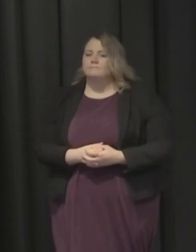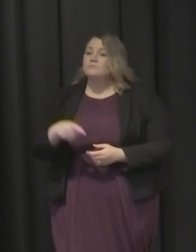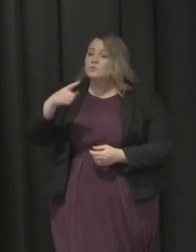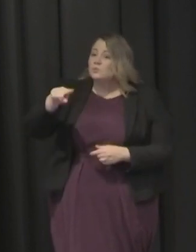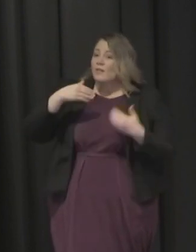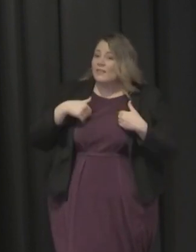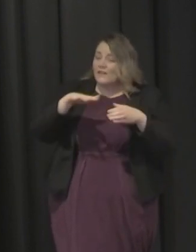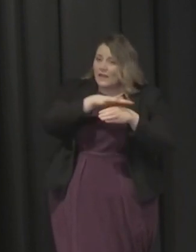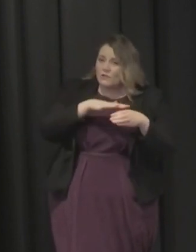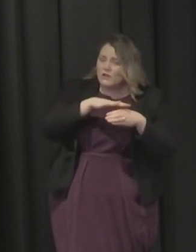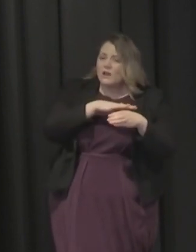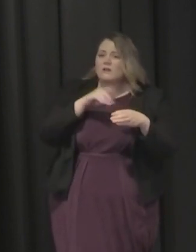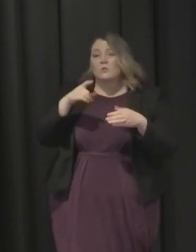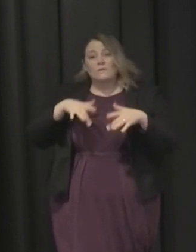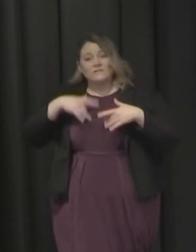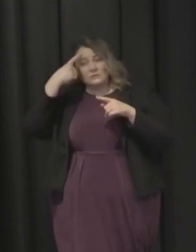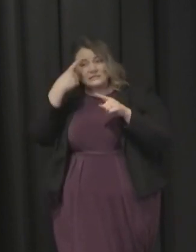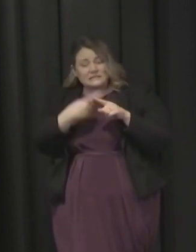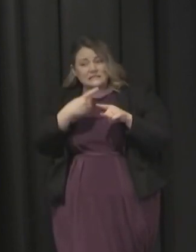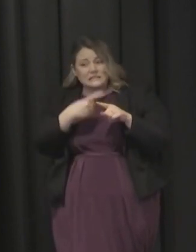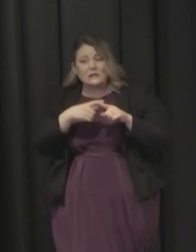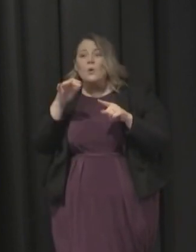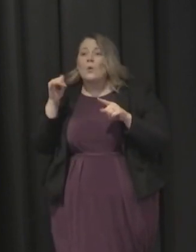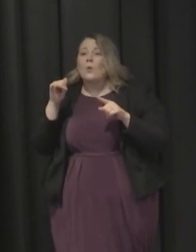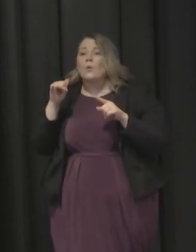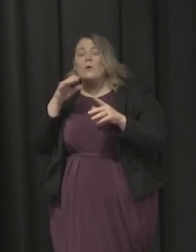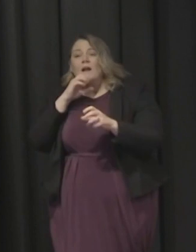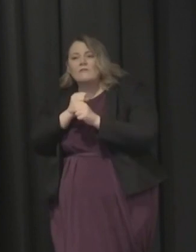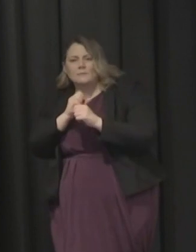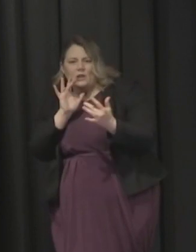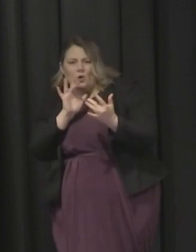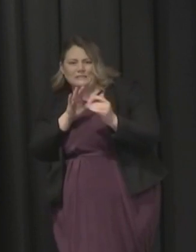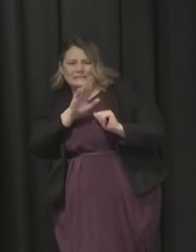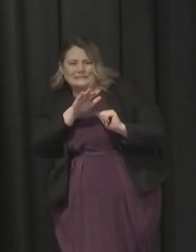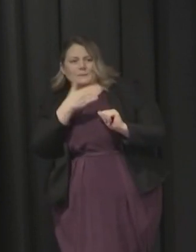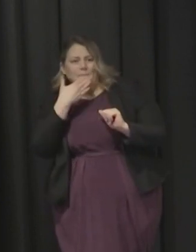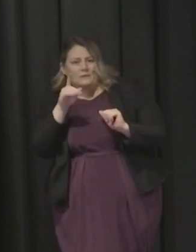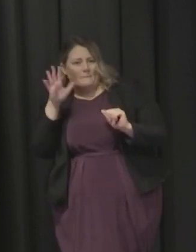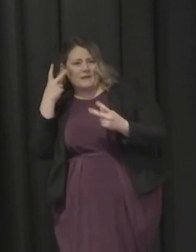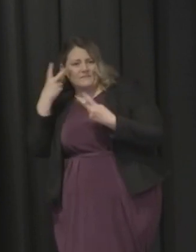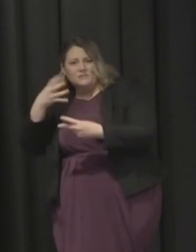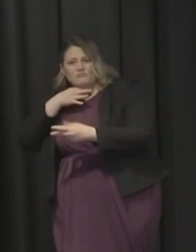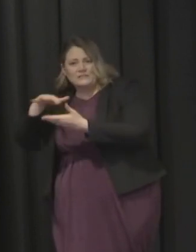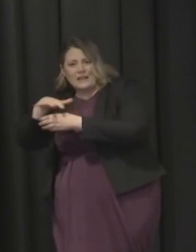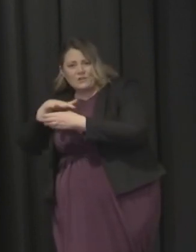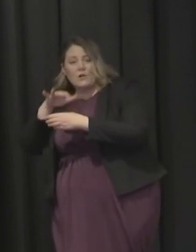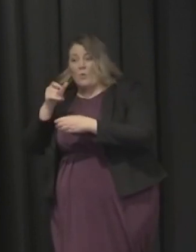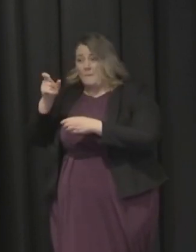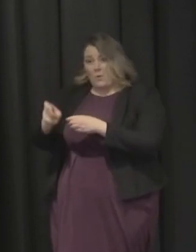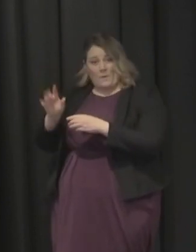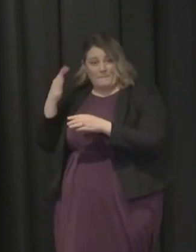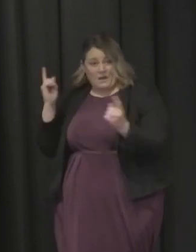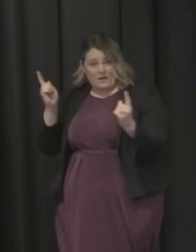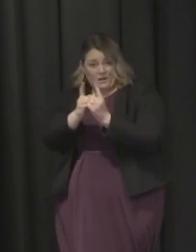we can wrap our arms around the presence of the virus in your community. I'd now like to take you through